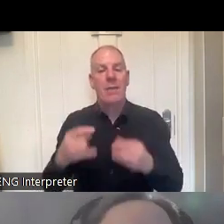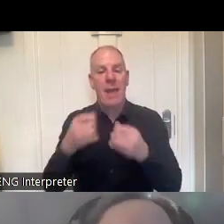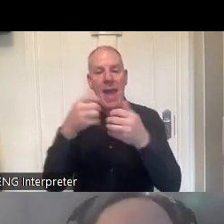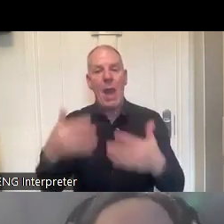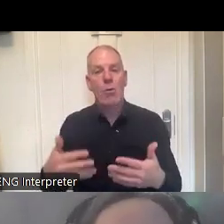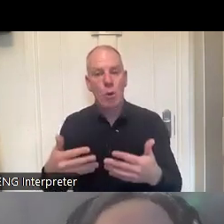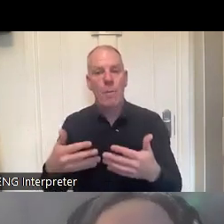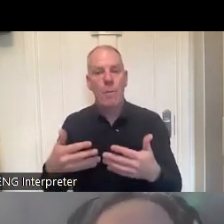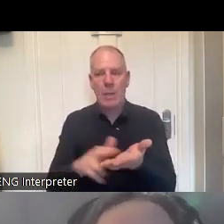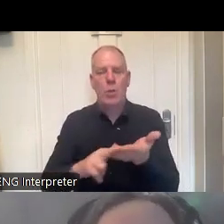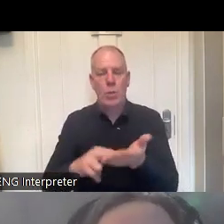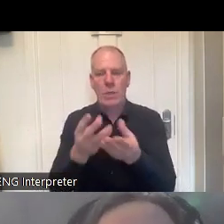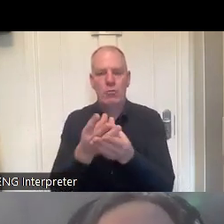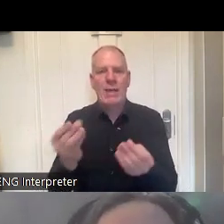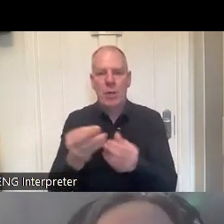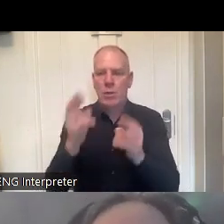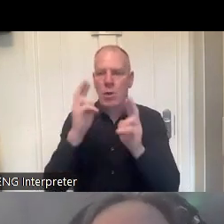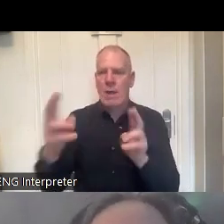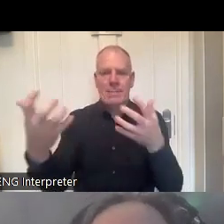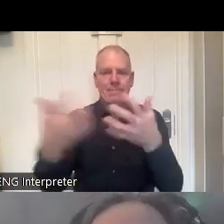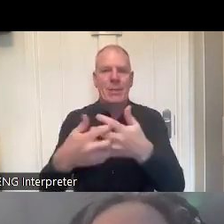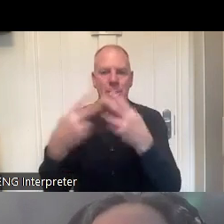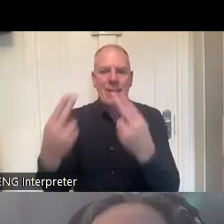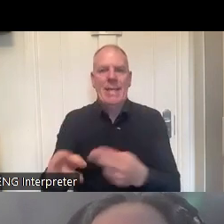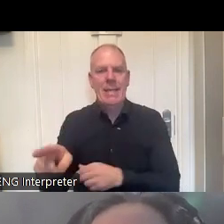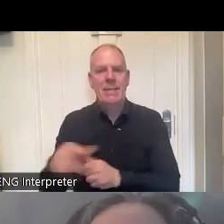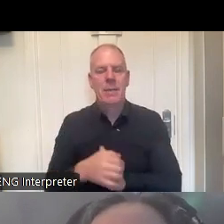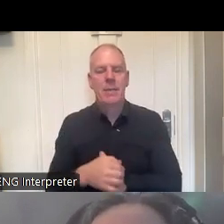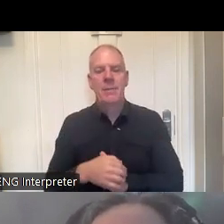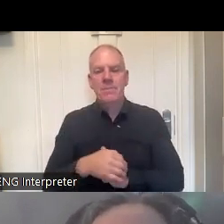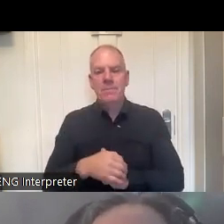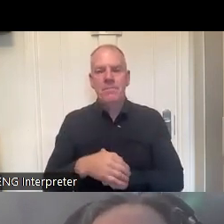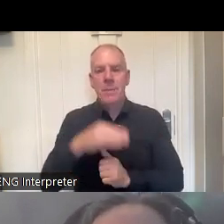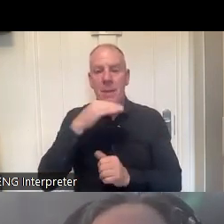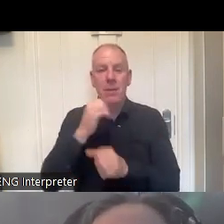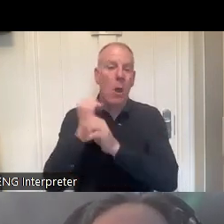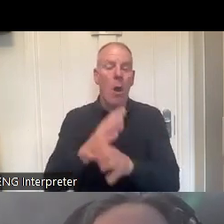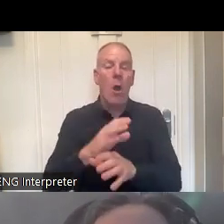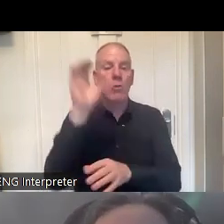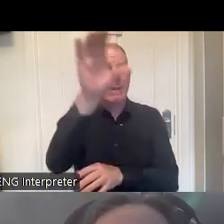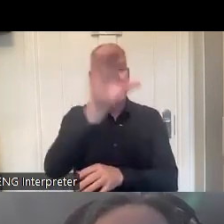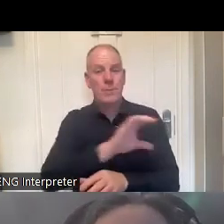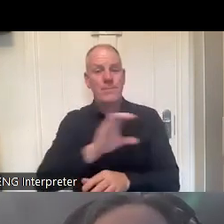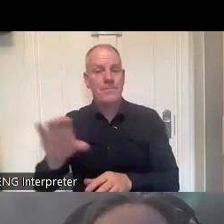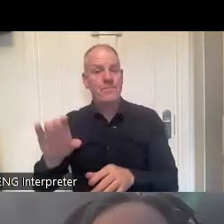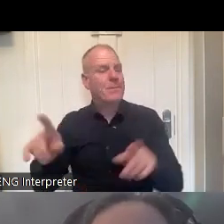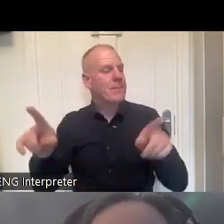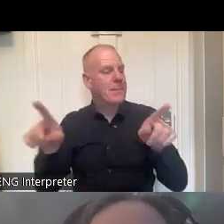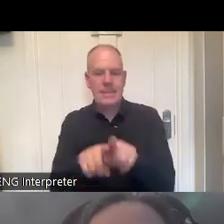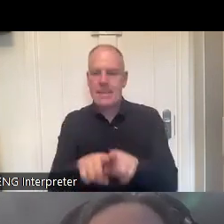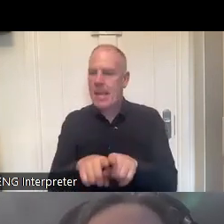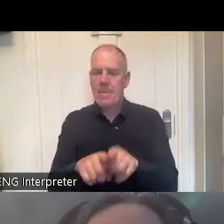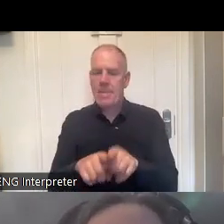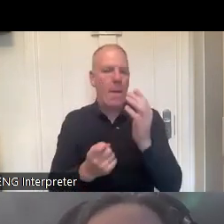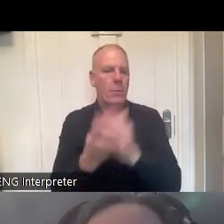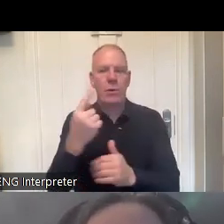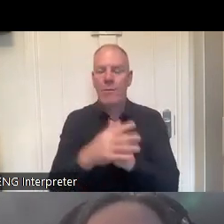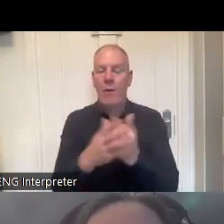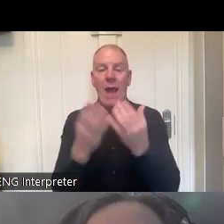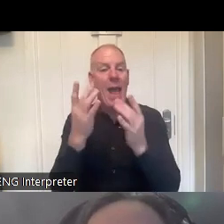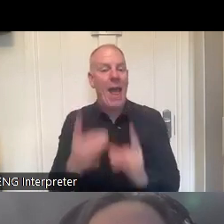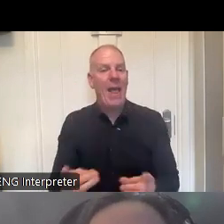of resources. So this aims to give each regional health area a similar opportunity in terms of health